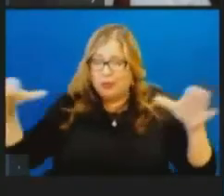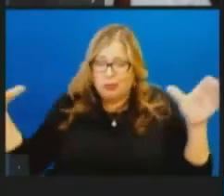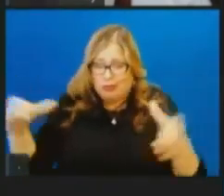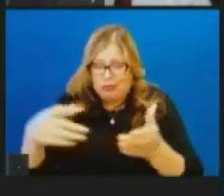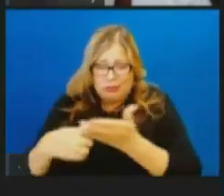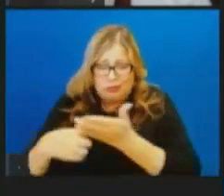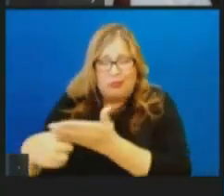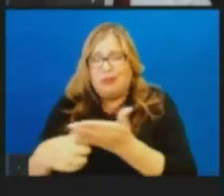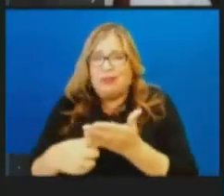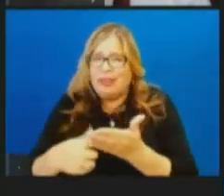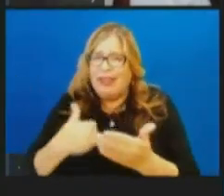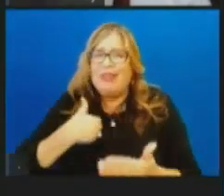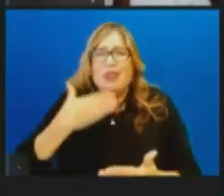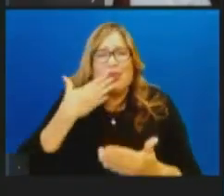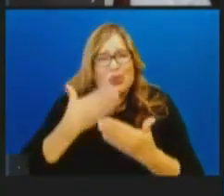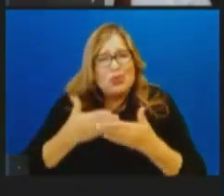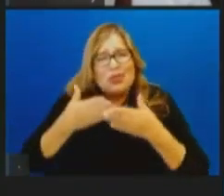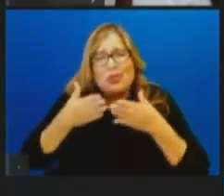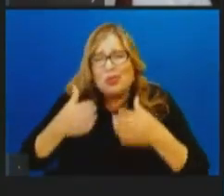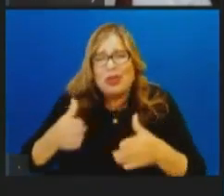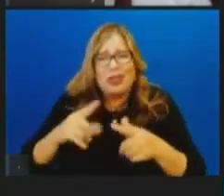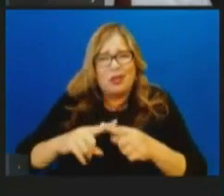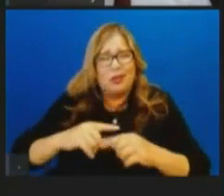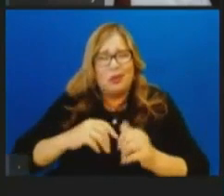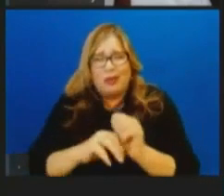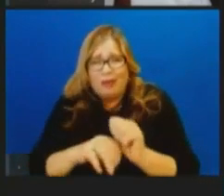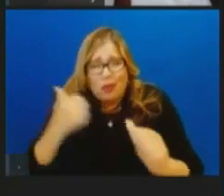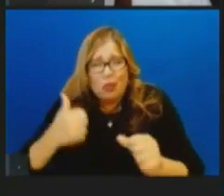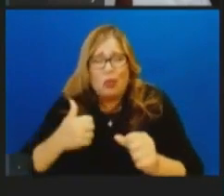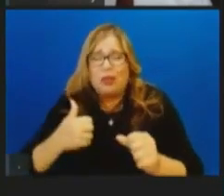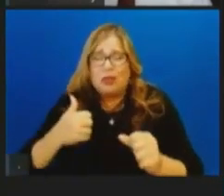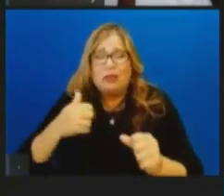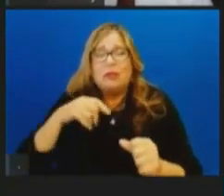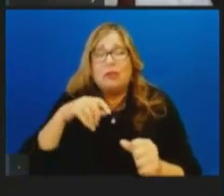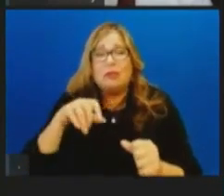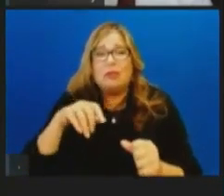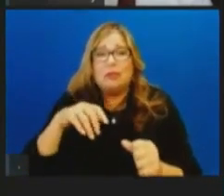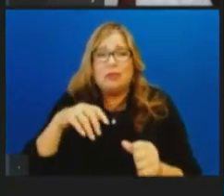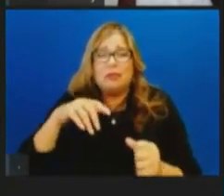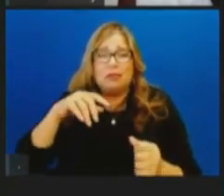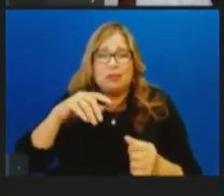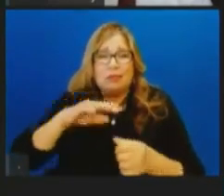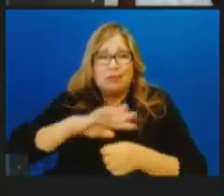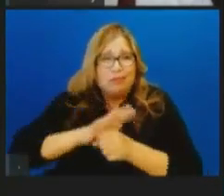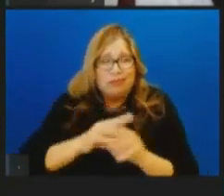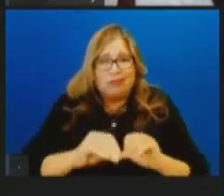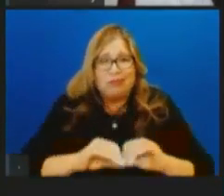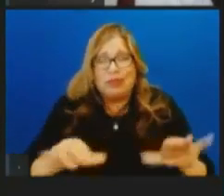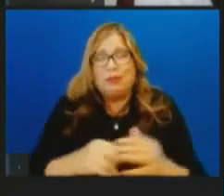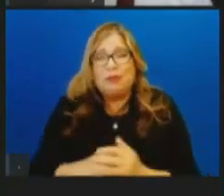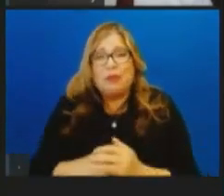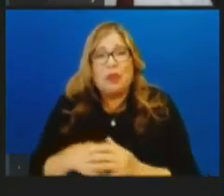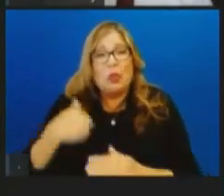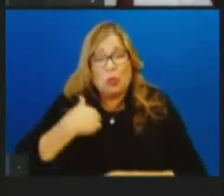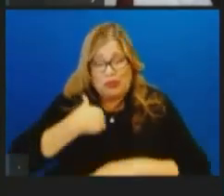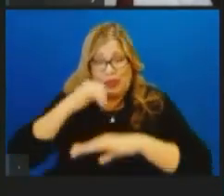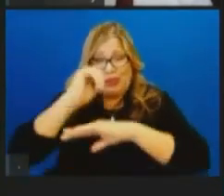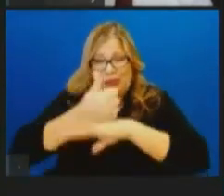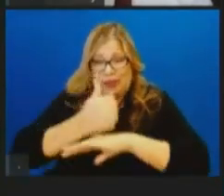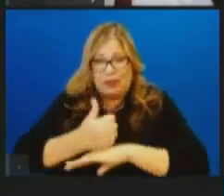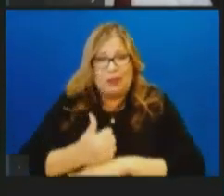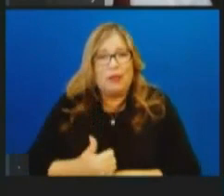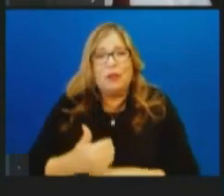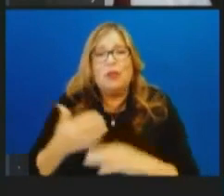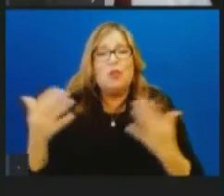that mitigation and the outcomes of this year push towards. We have put in over 31